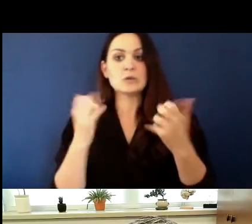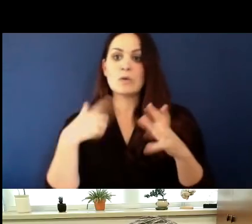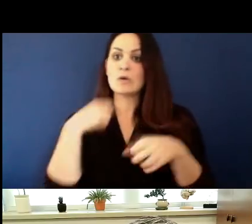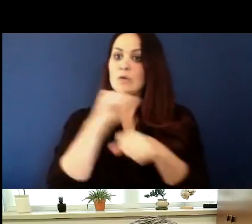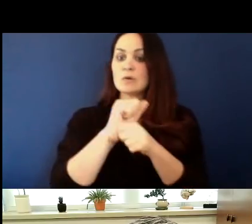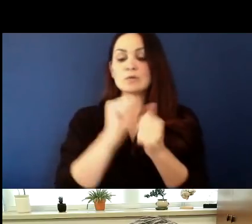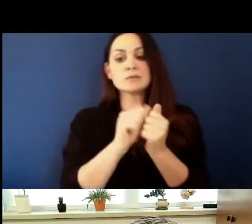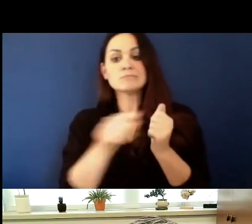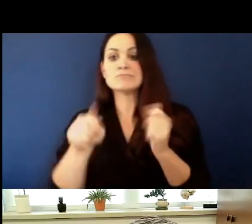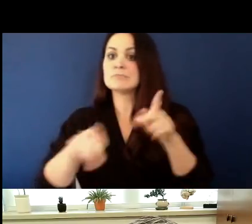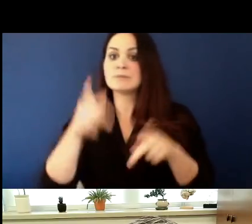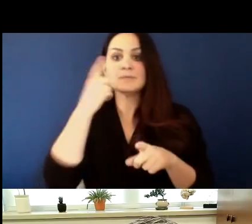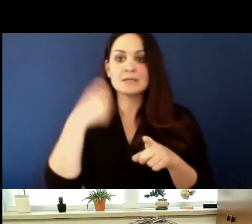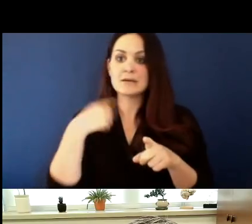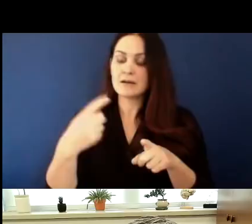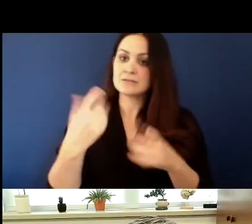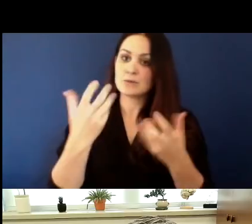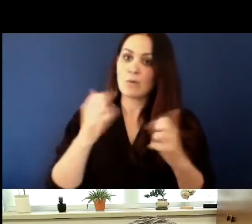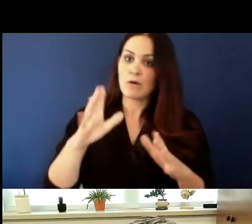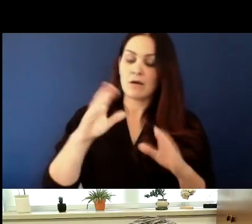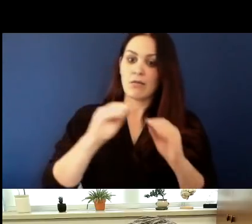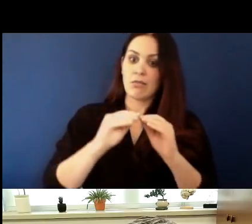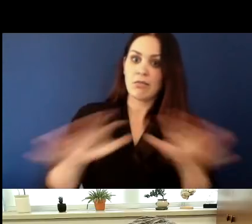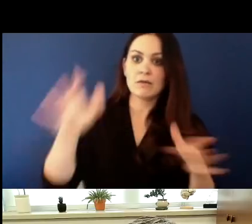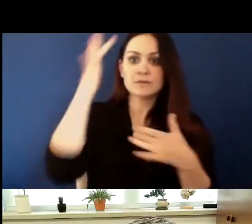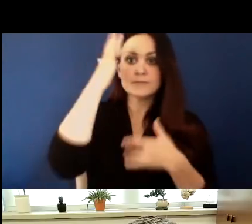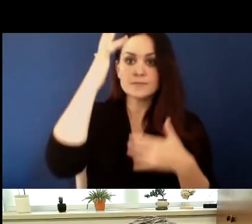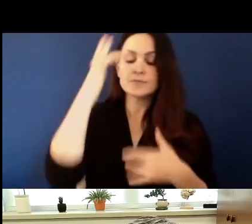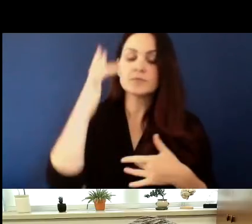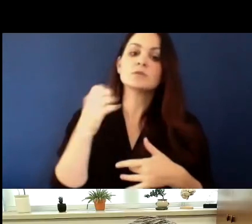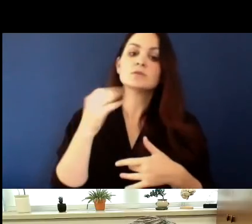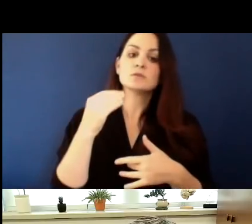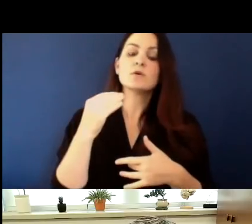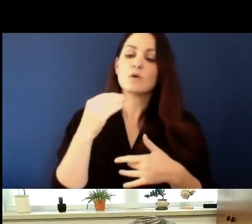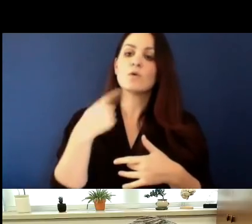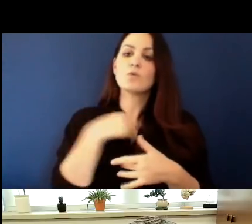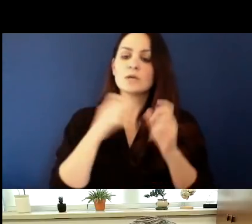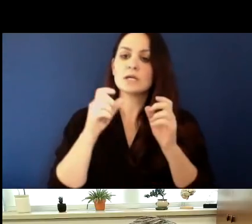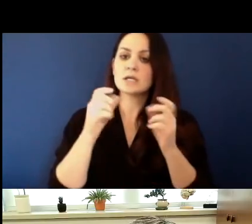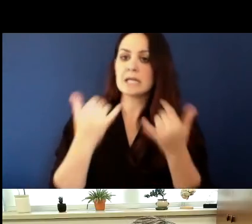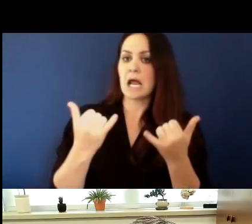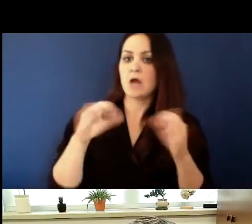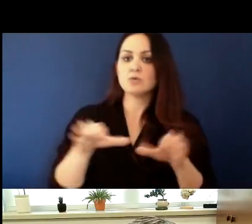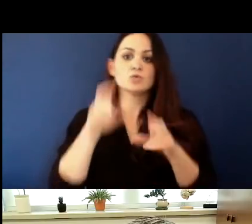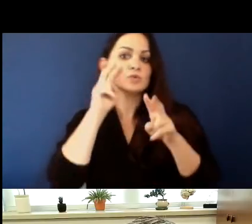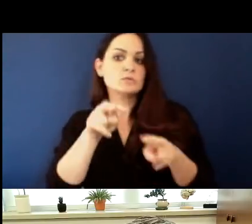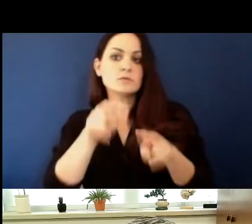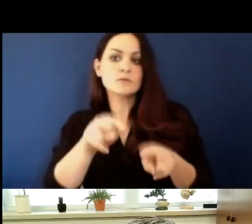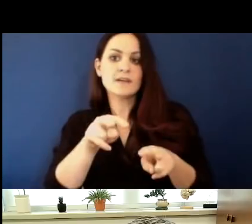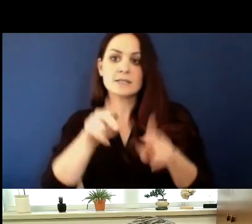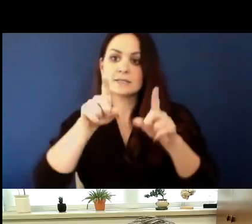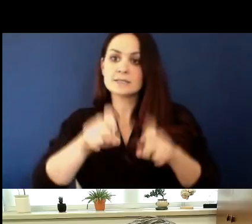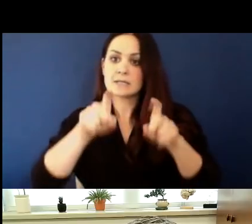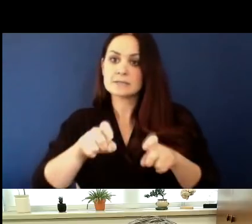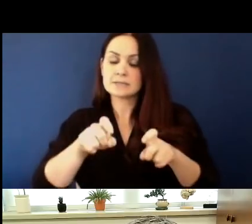recommend providing a mechanism for faculty, staff, and learners to participate in surveillance testing, which is available through the university